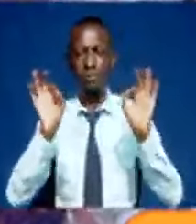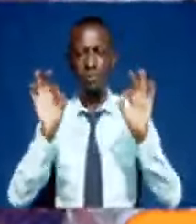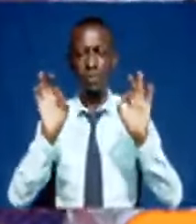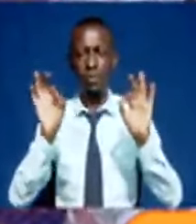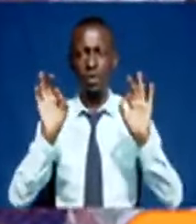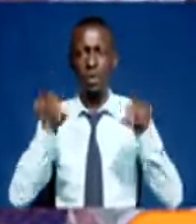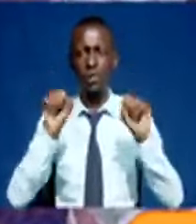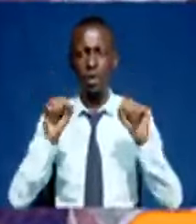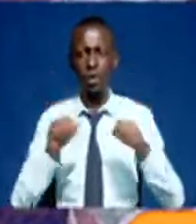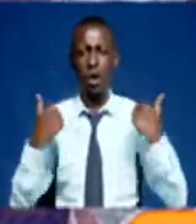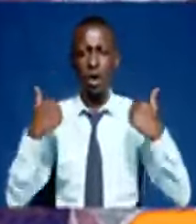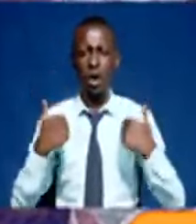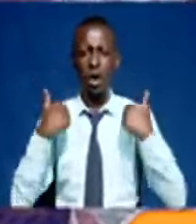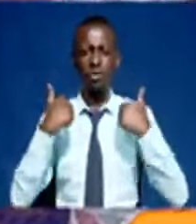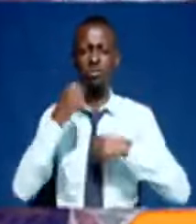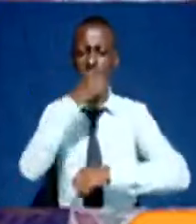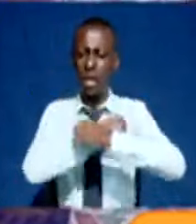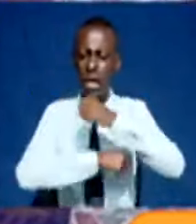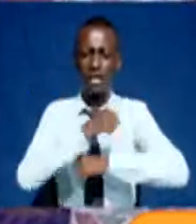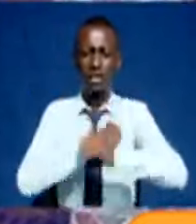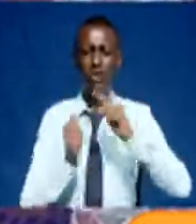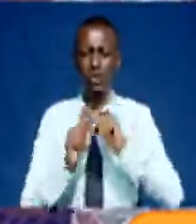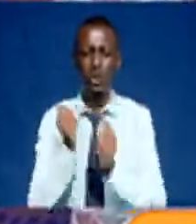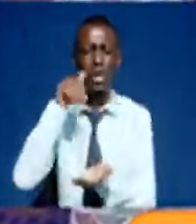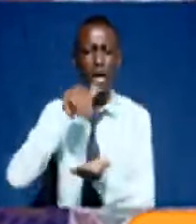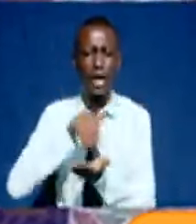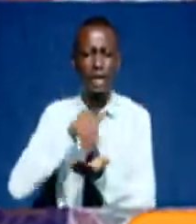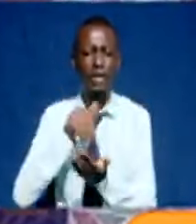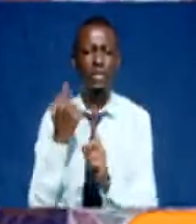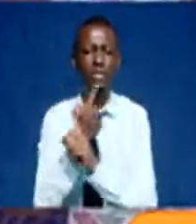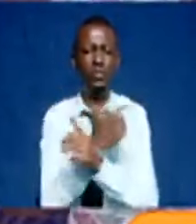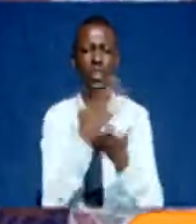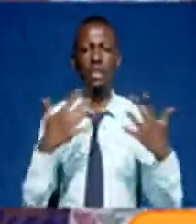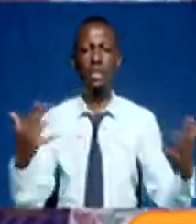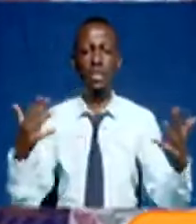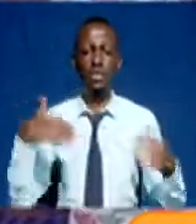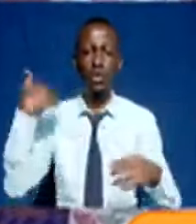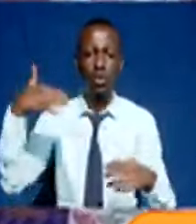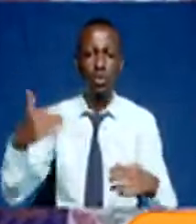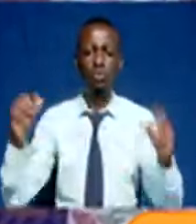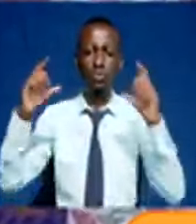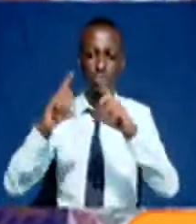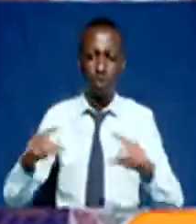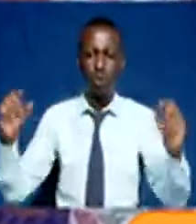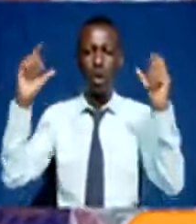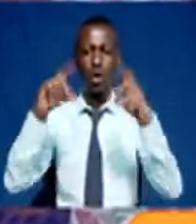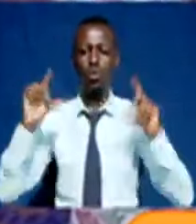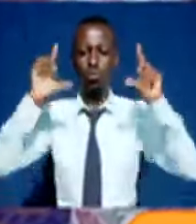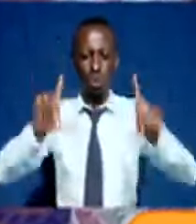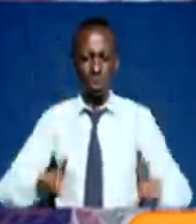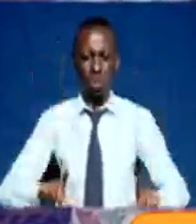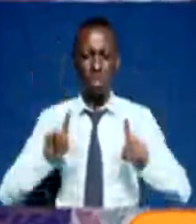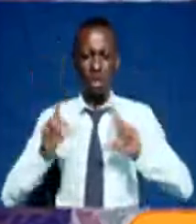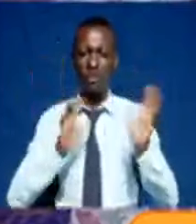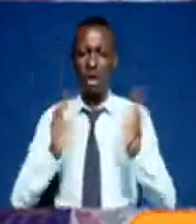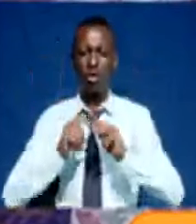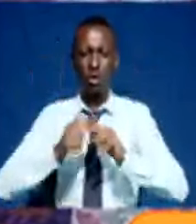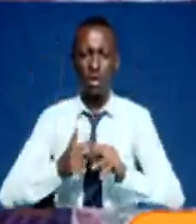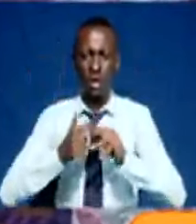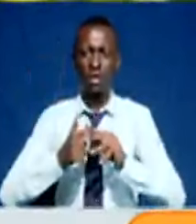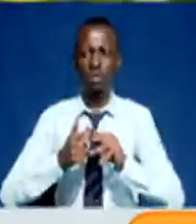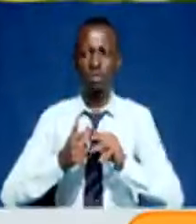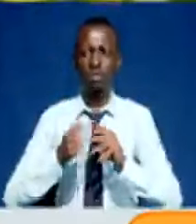of reinvention. She constantly talked to me on how she had picked up her life and reestablished herself in her